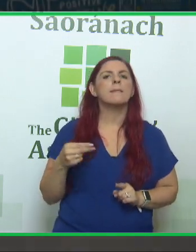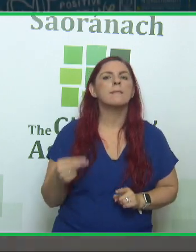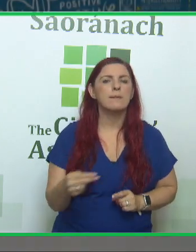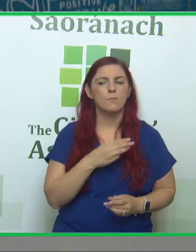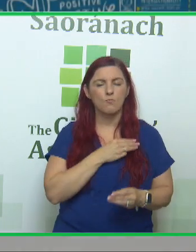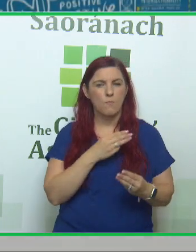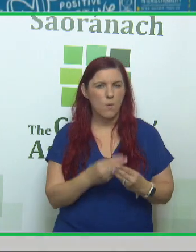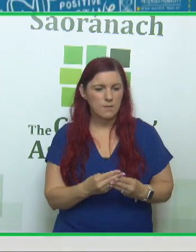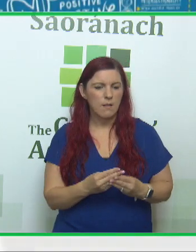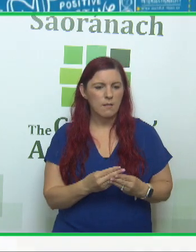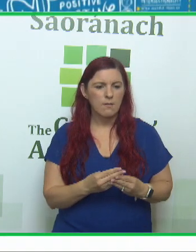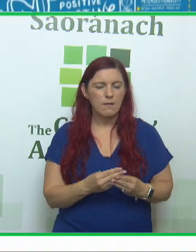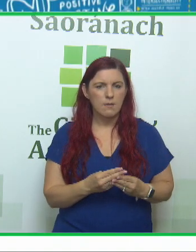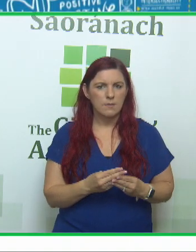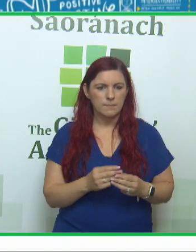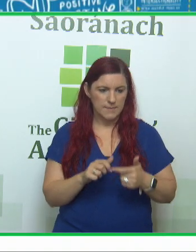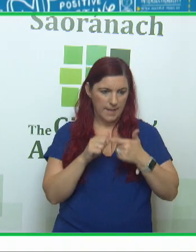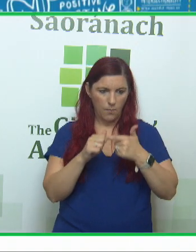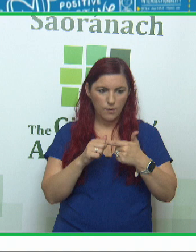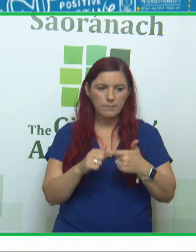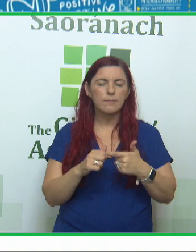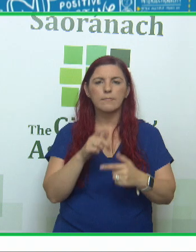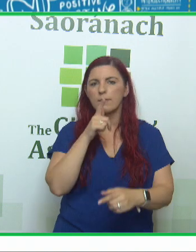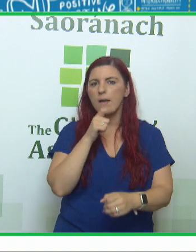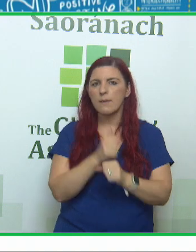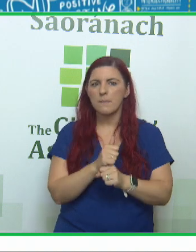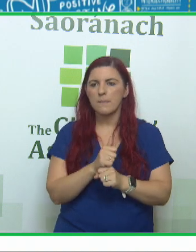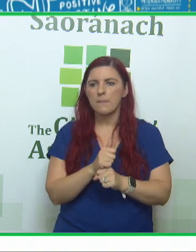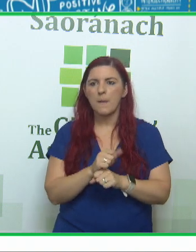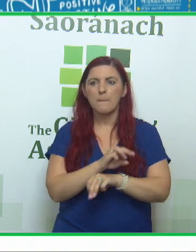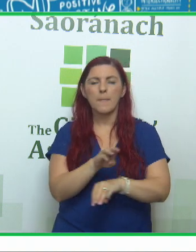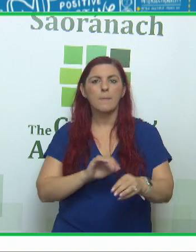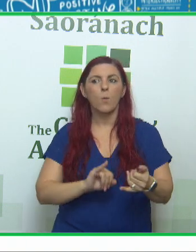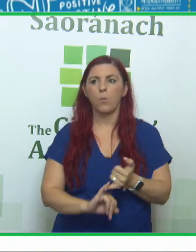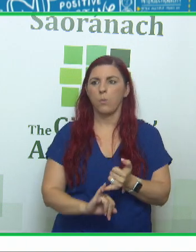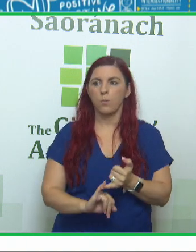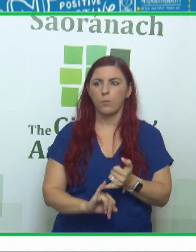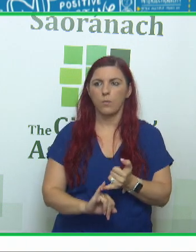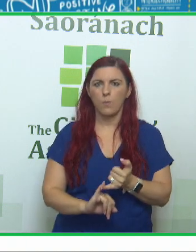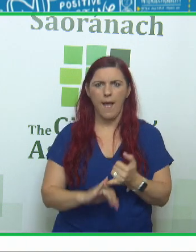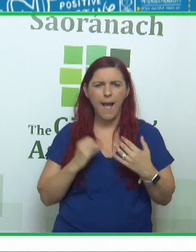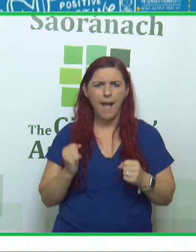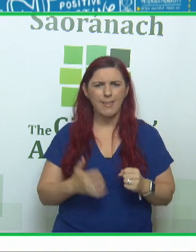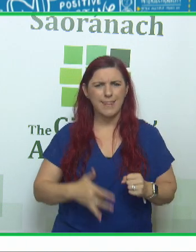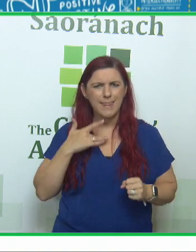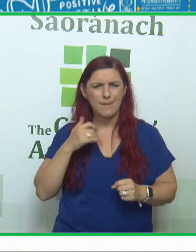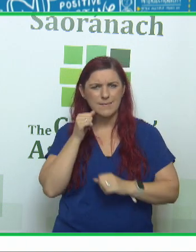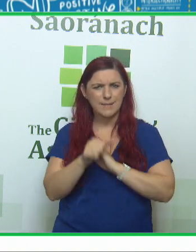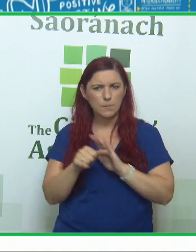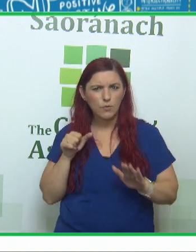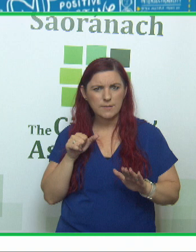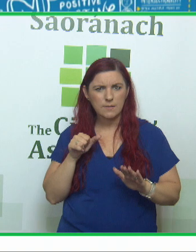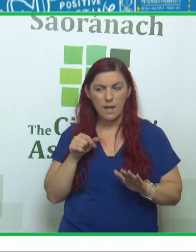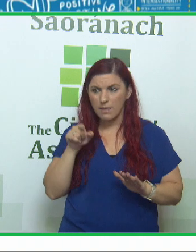which kind of flows from the first one, is to make the involvement of people with lived experience